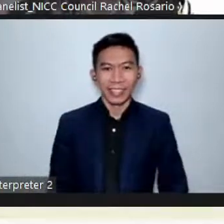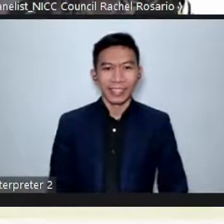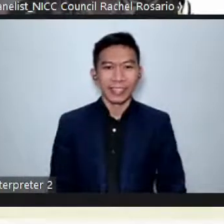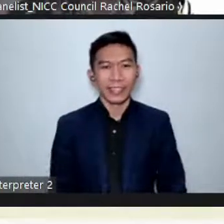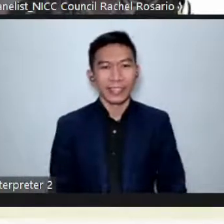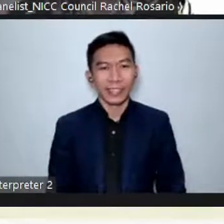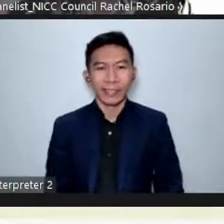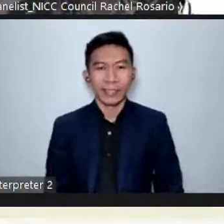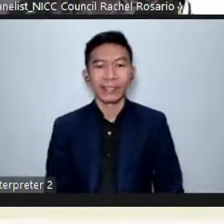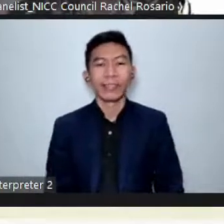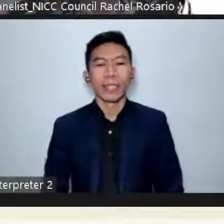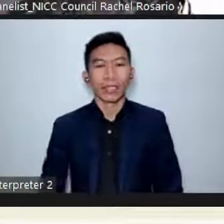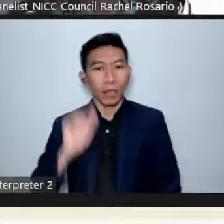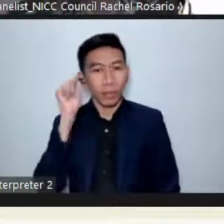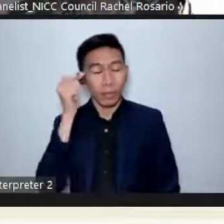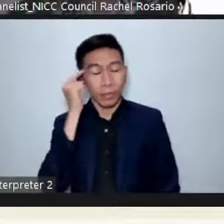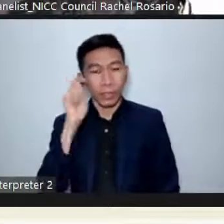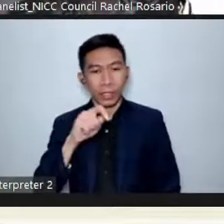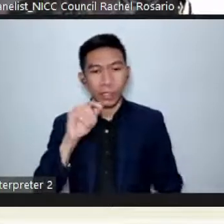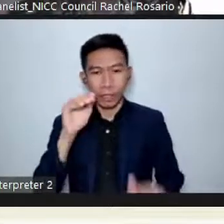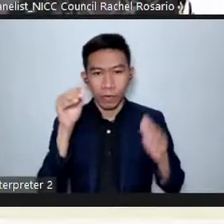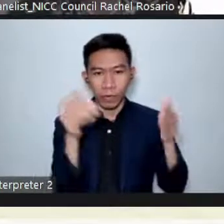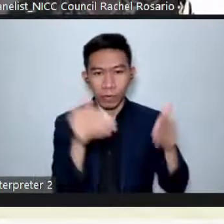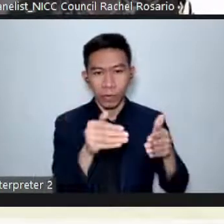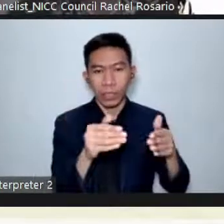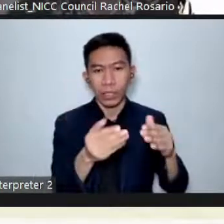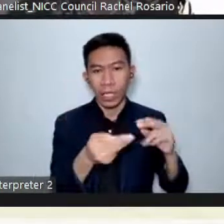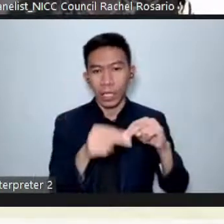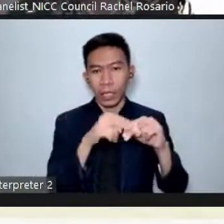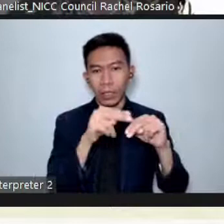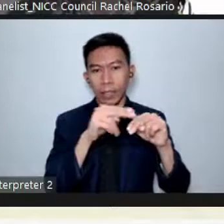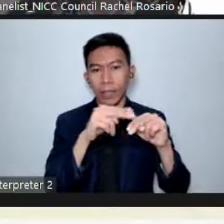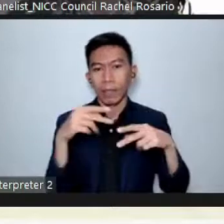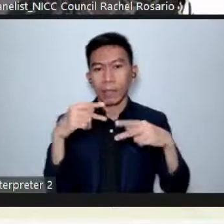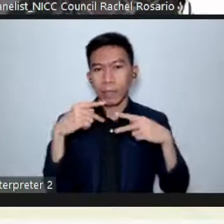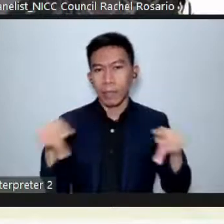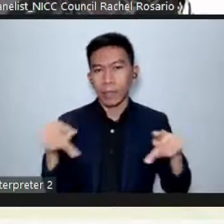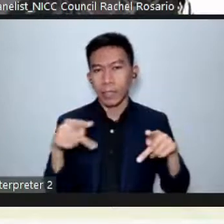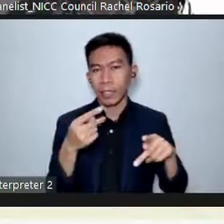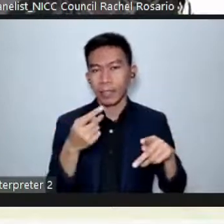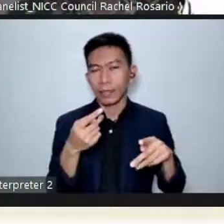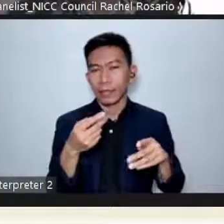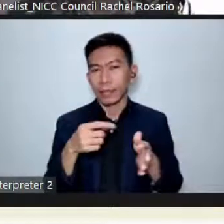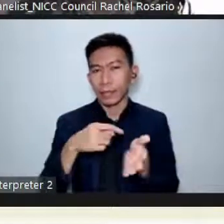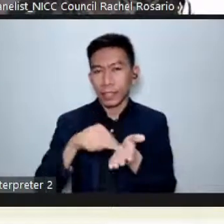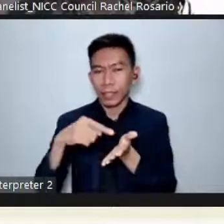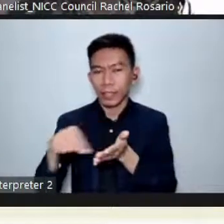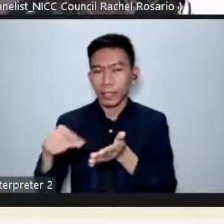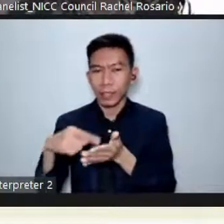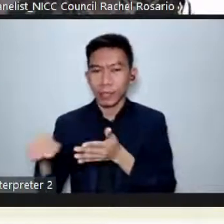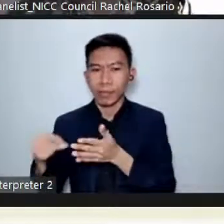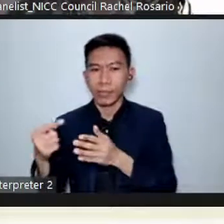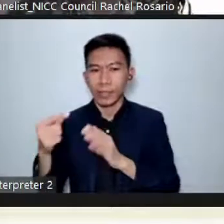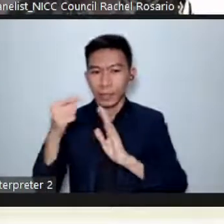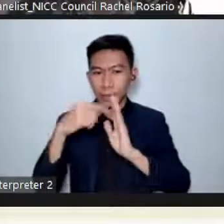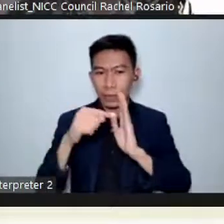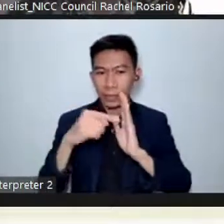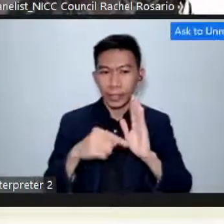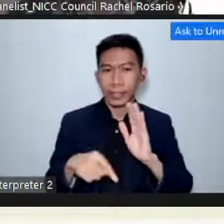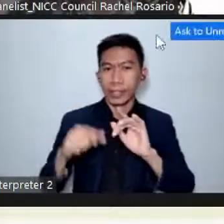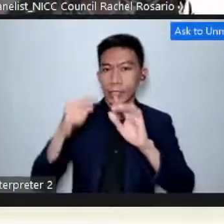should focus on increasing public sector spending on prevention, promotion, screening, and